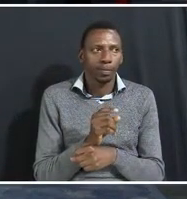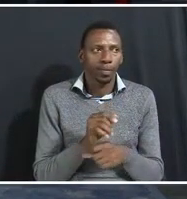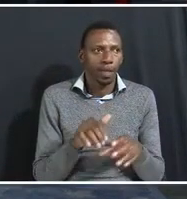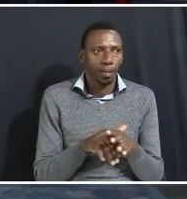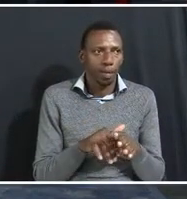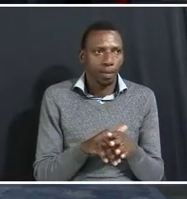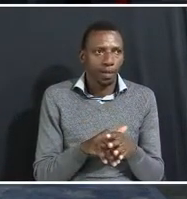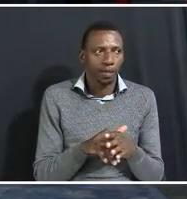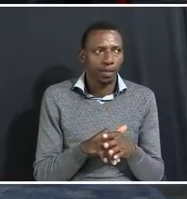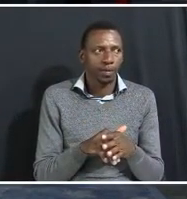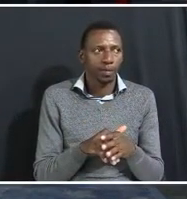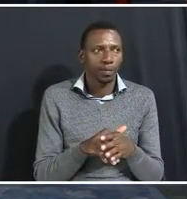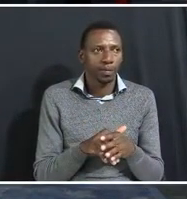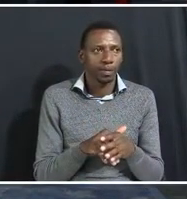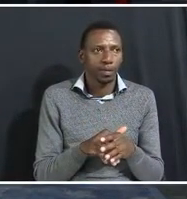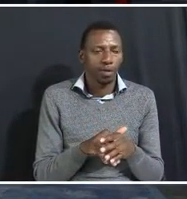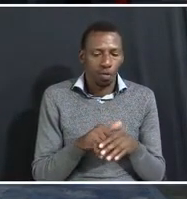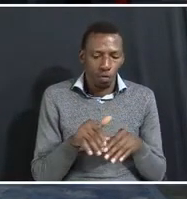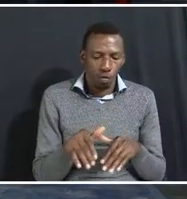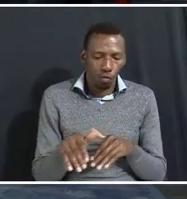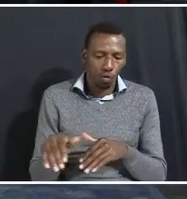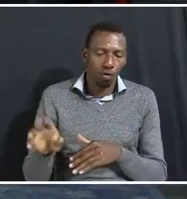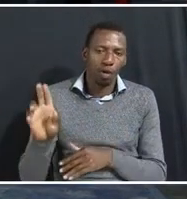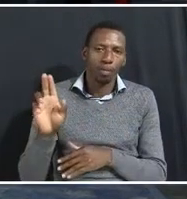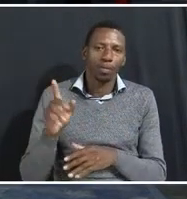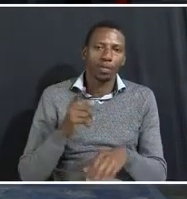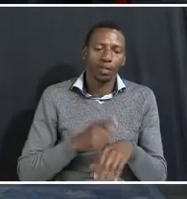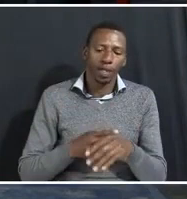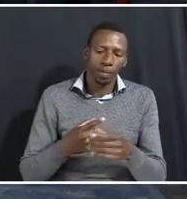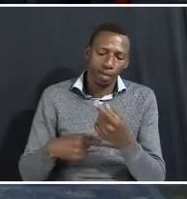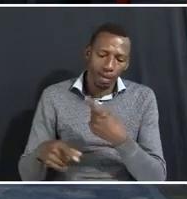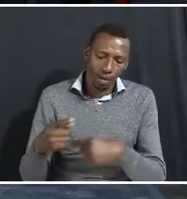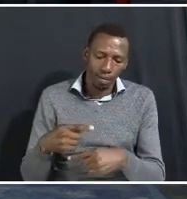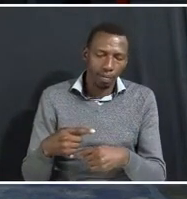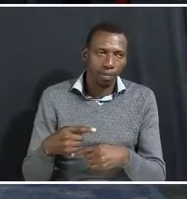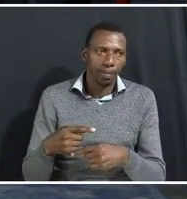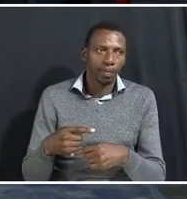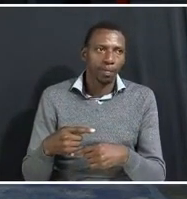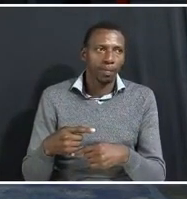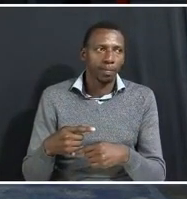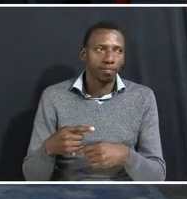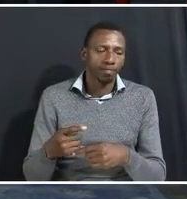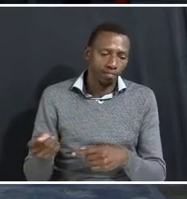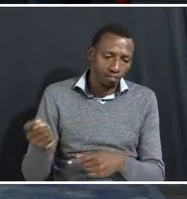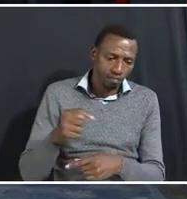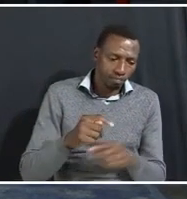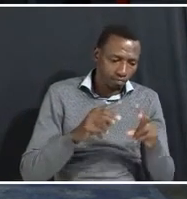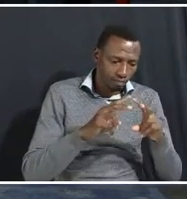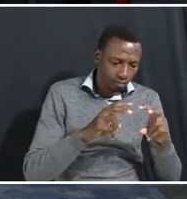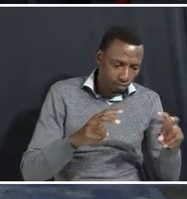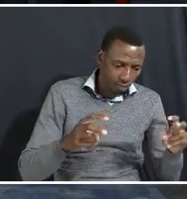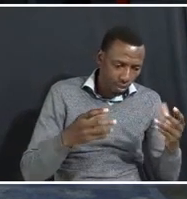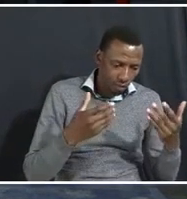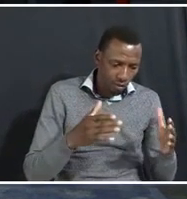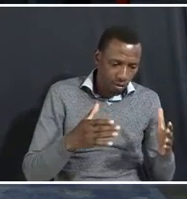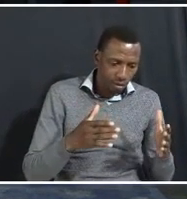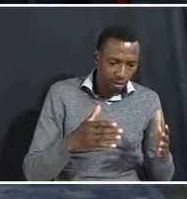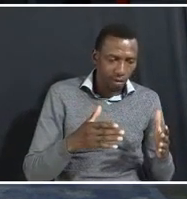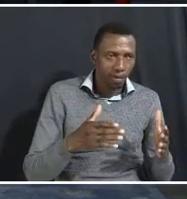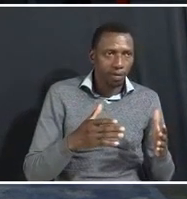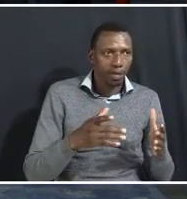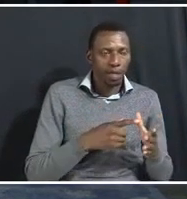members are actually tracked when they come, and the screening is done, and